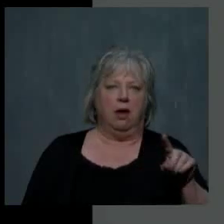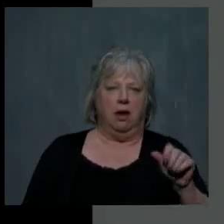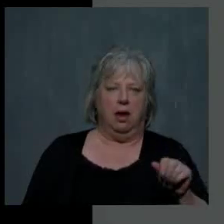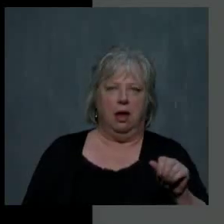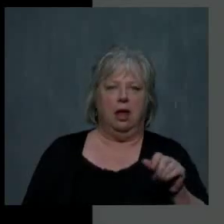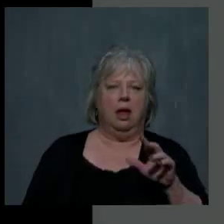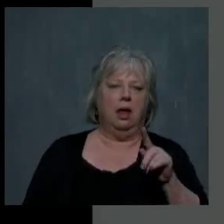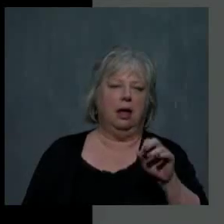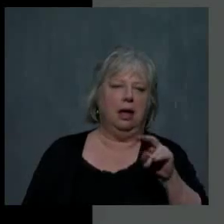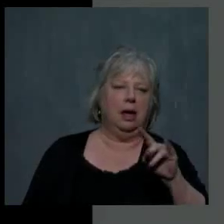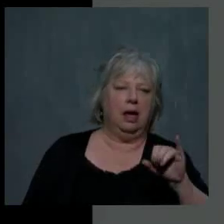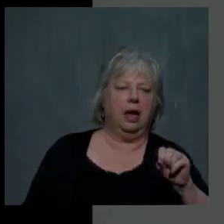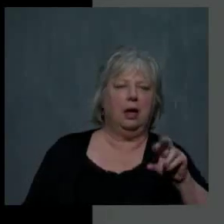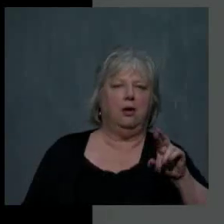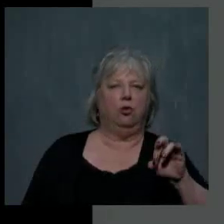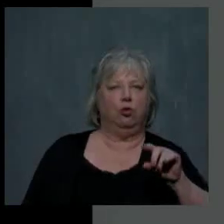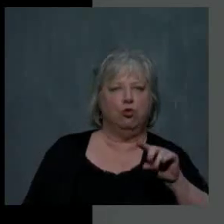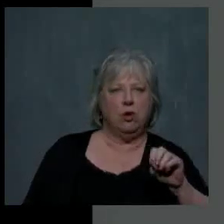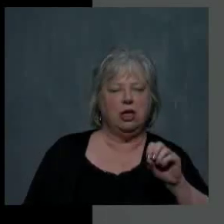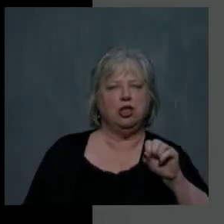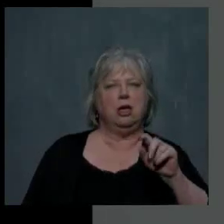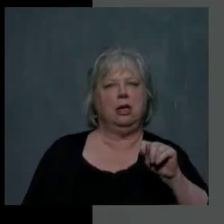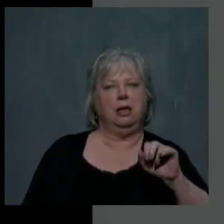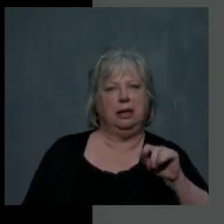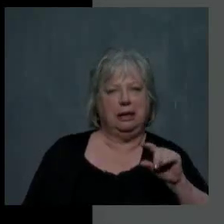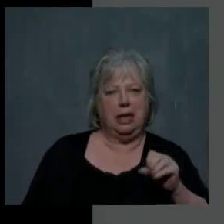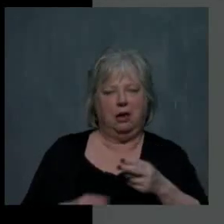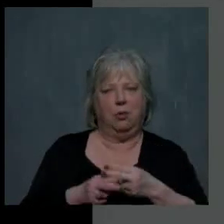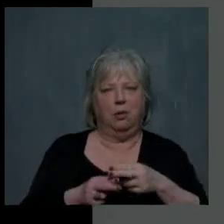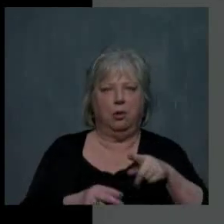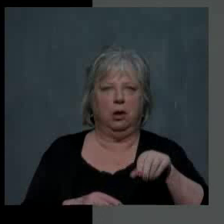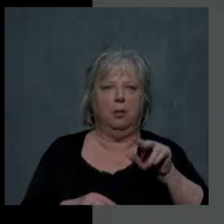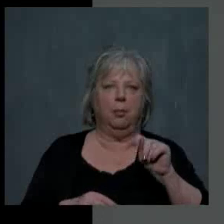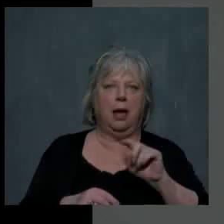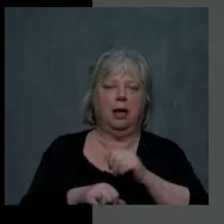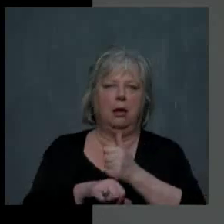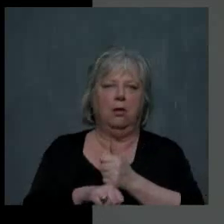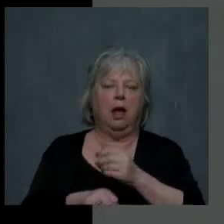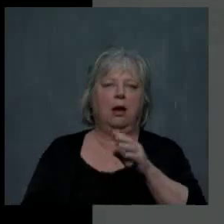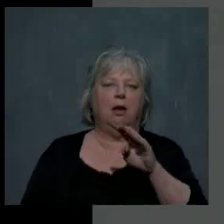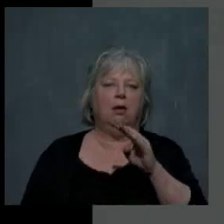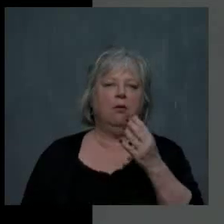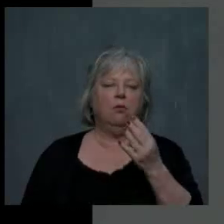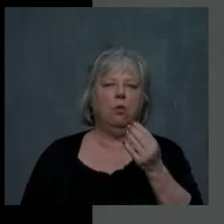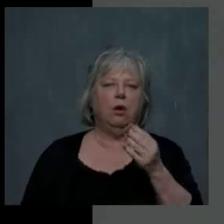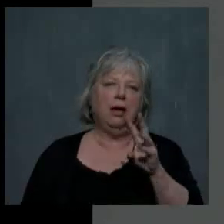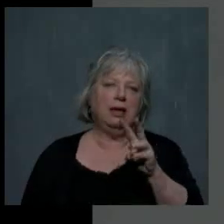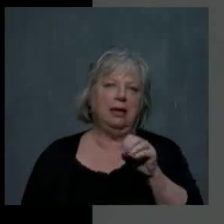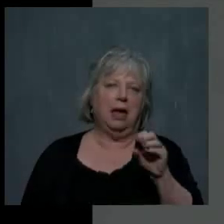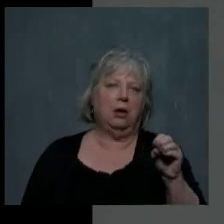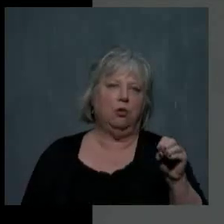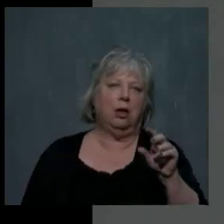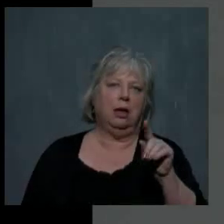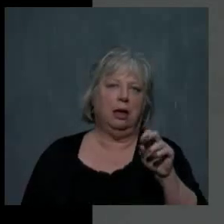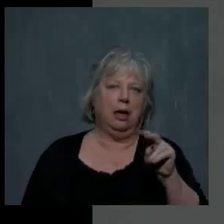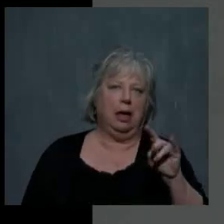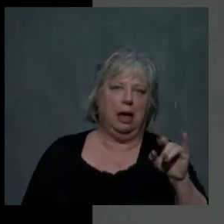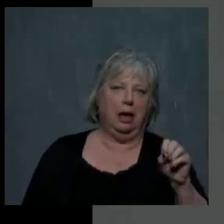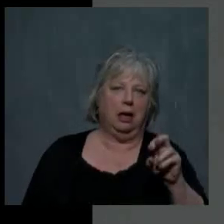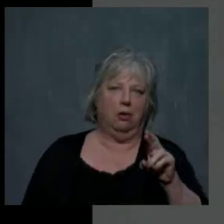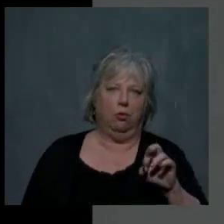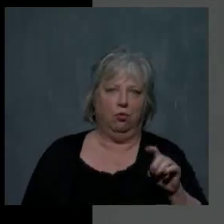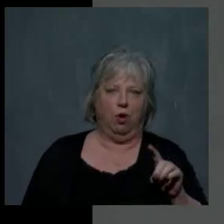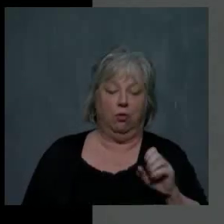S-1735-A, Canis Ridge Estates Subdivision preliminary plat, located at in the 14600 block of Canis Road. Staff